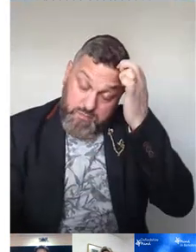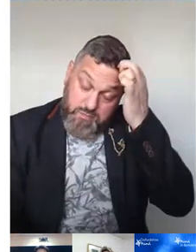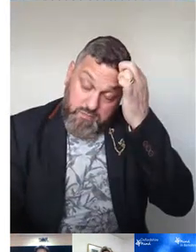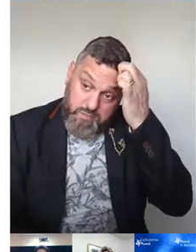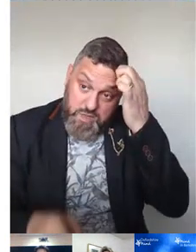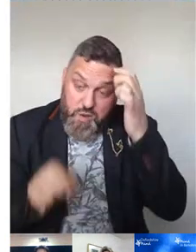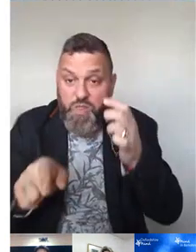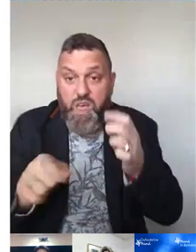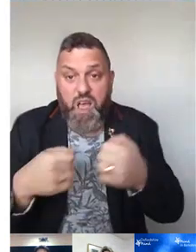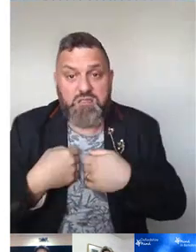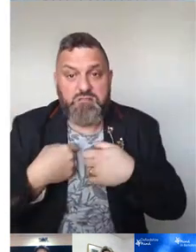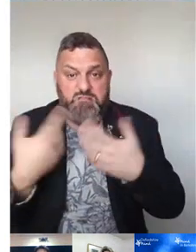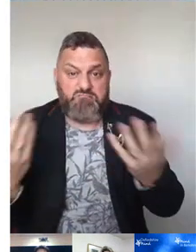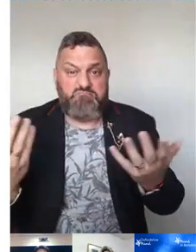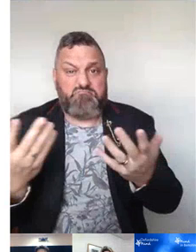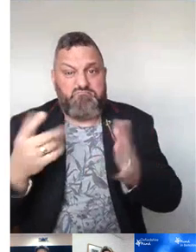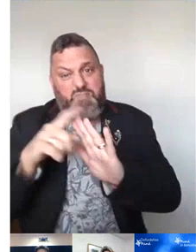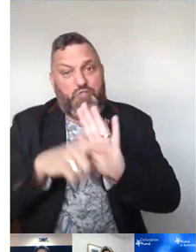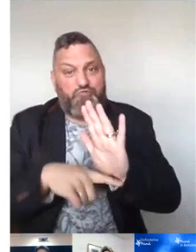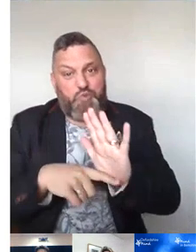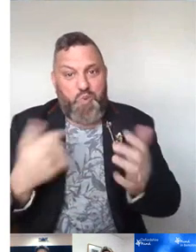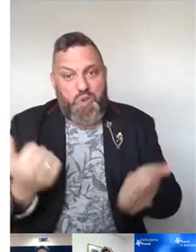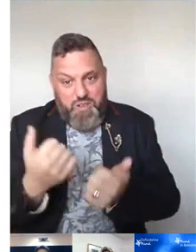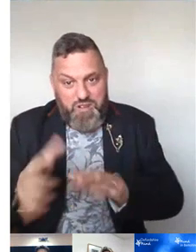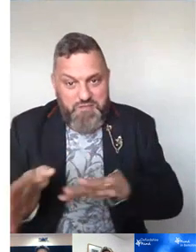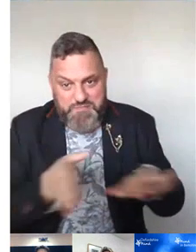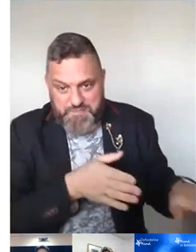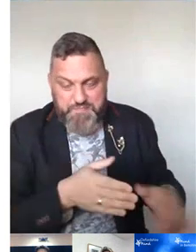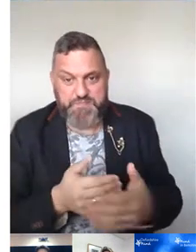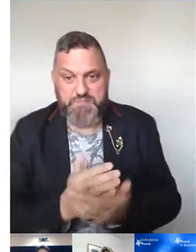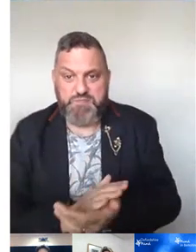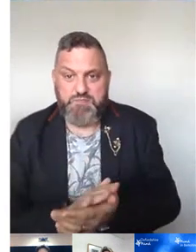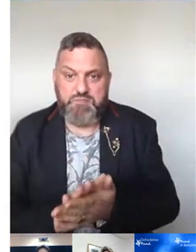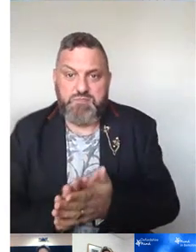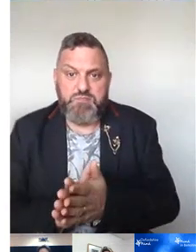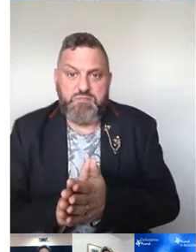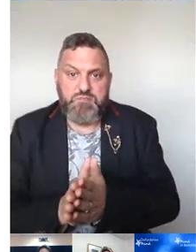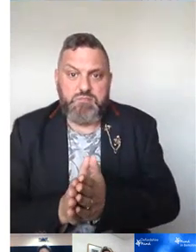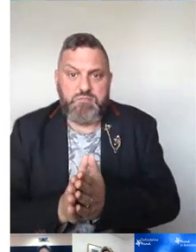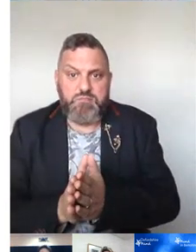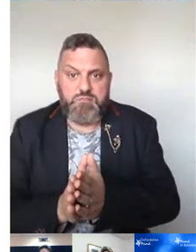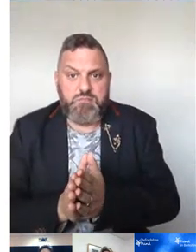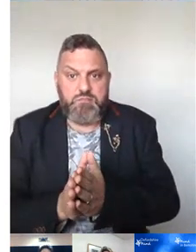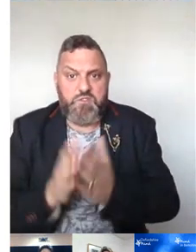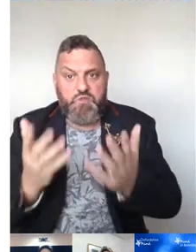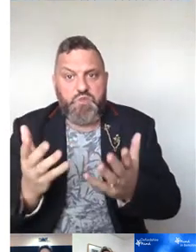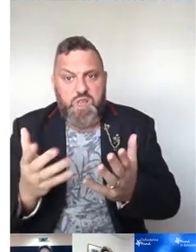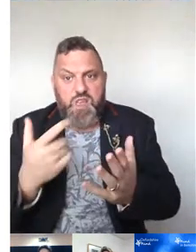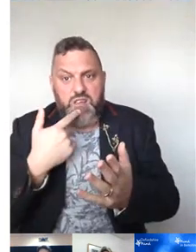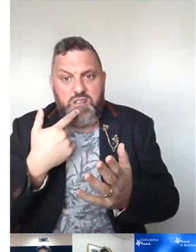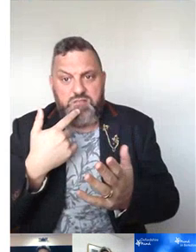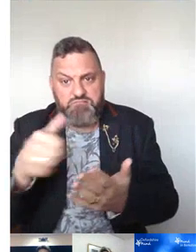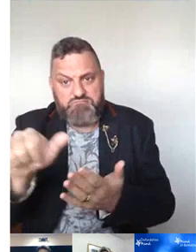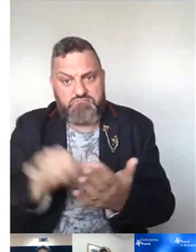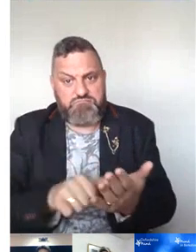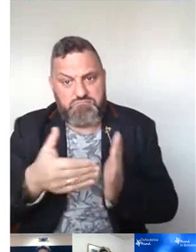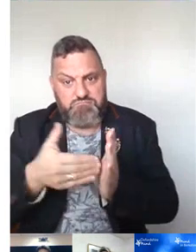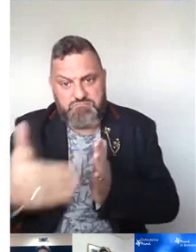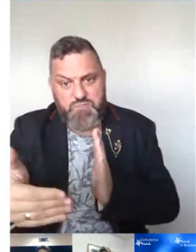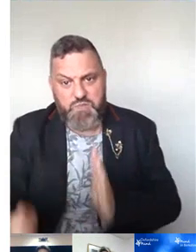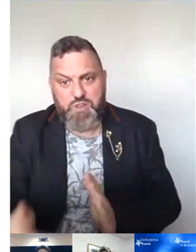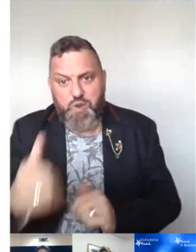So that's the housekeeping. So moving on then to the program for today. Firstly, we'll